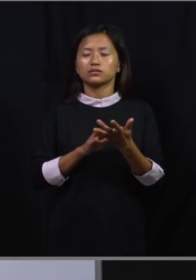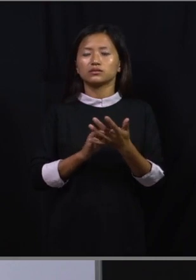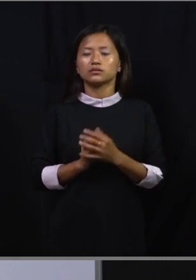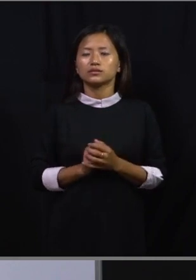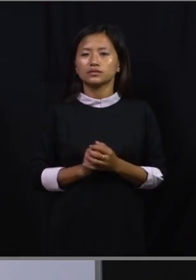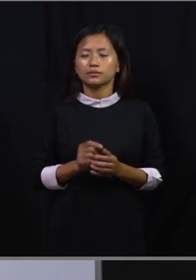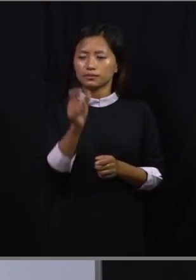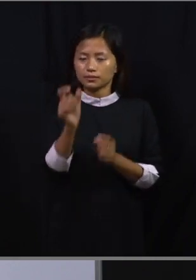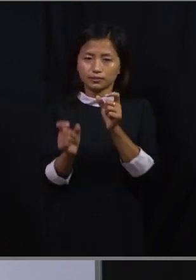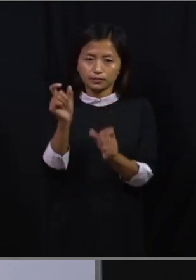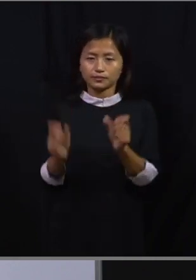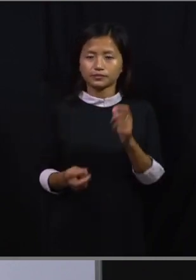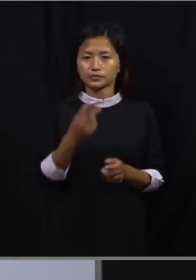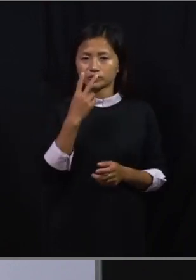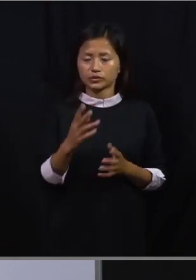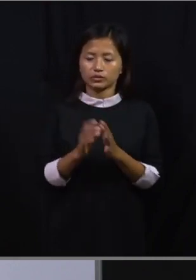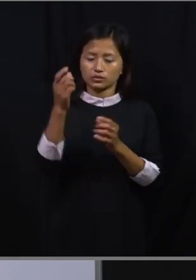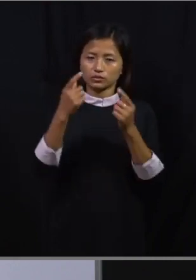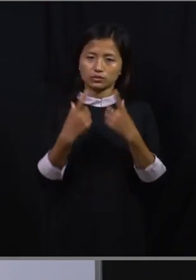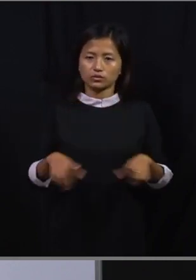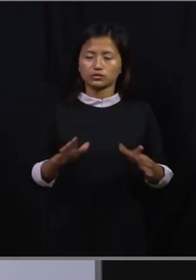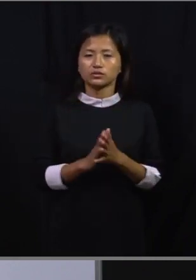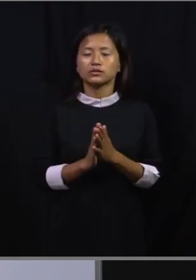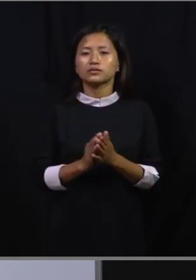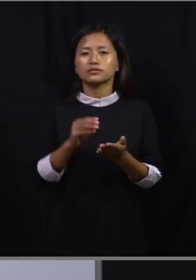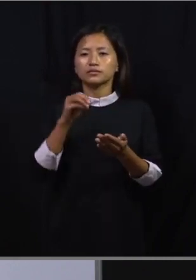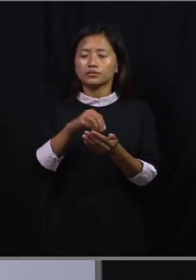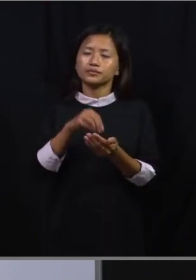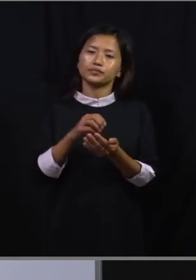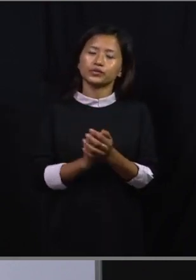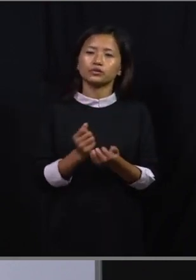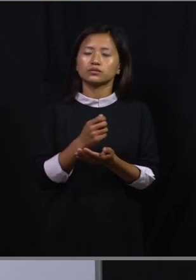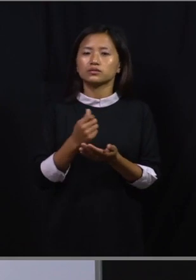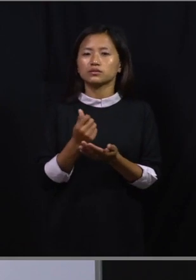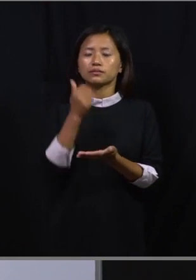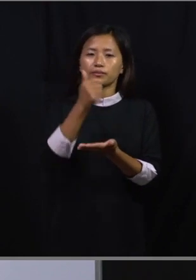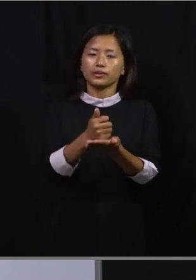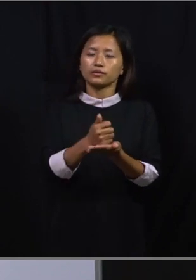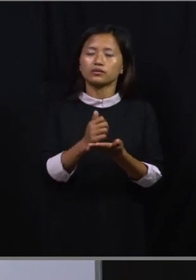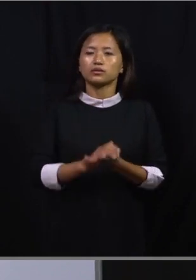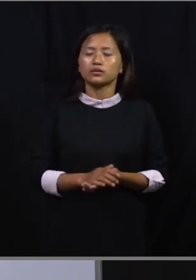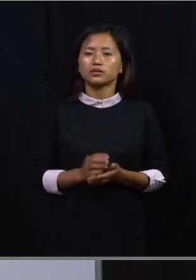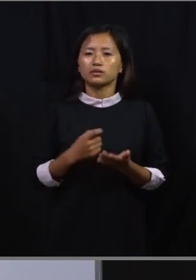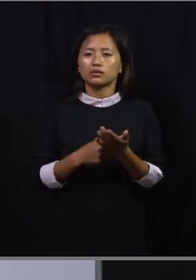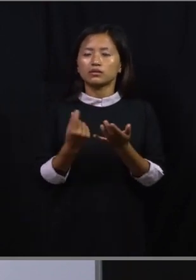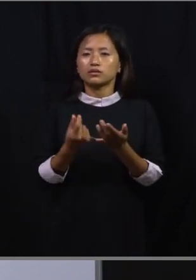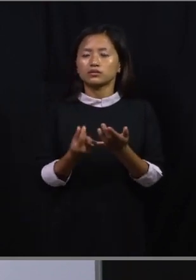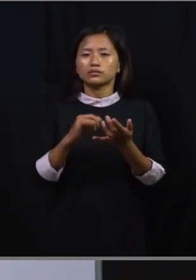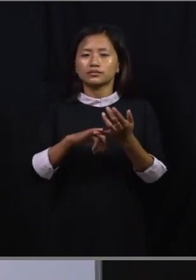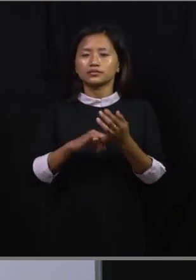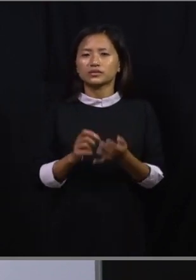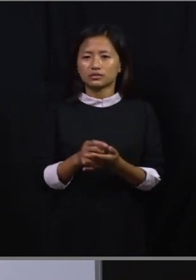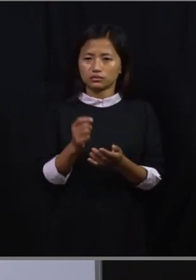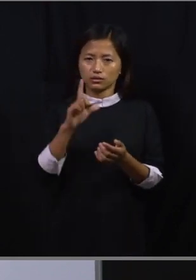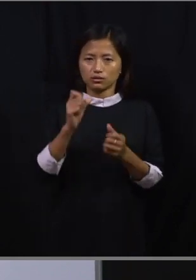declined, people started to lose their savings in the bank. Okay. Now Russia, she went on to get loans so that